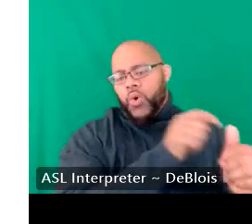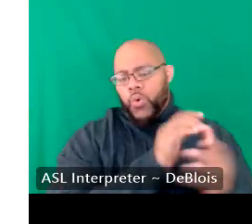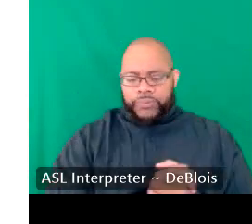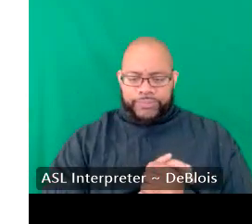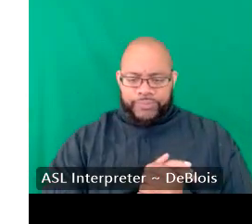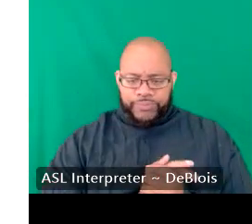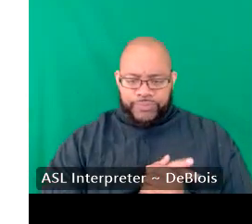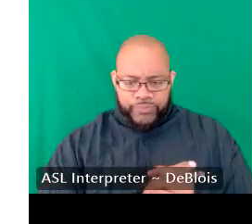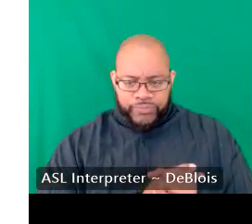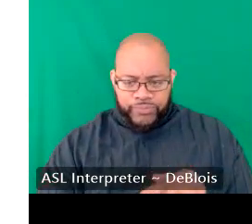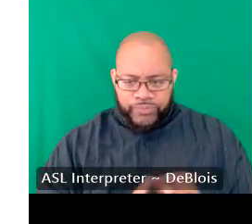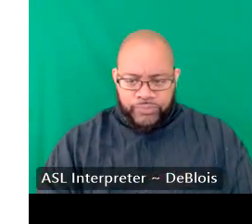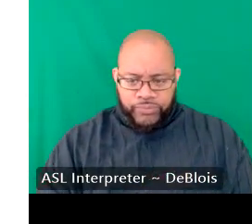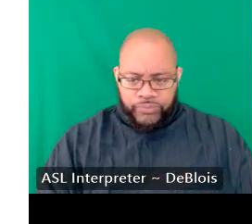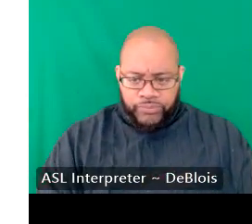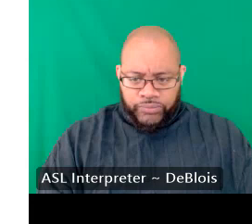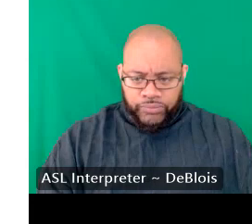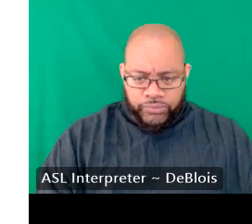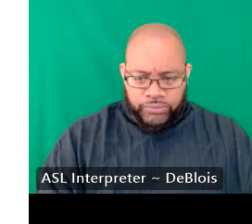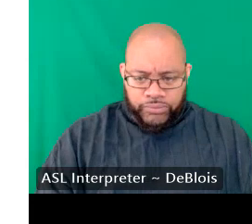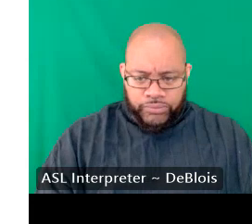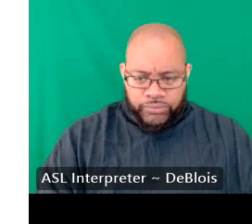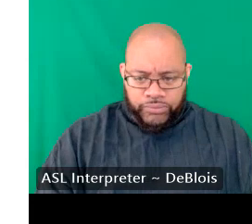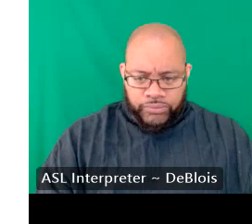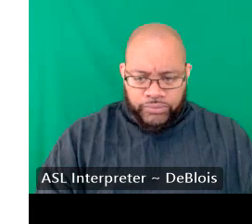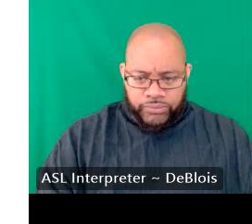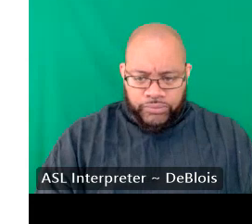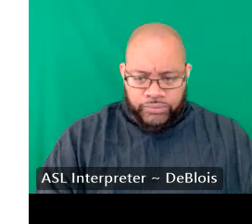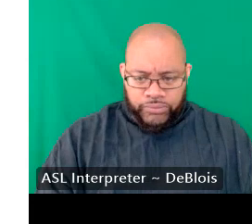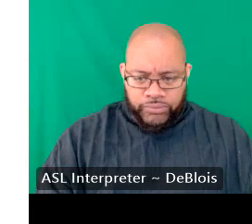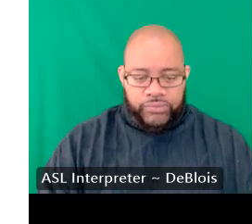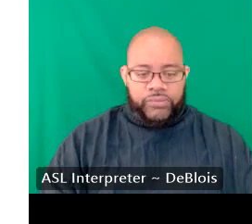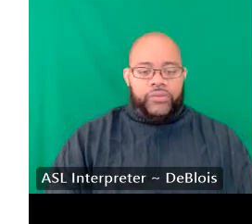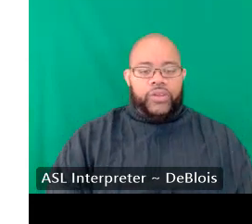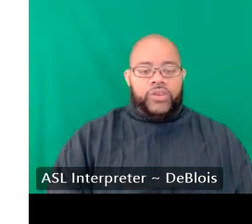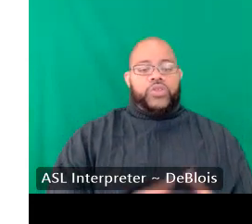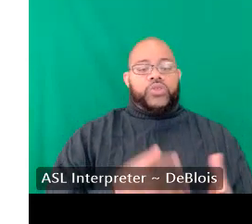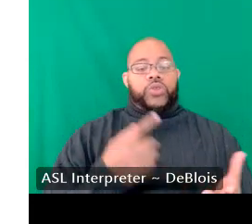So I'll talk a little bit about the budget process.